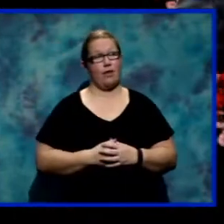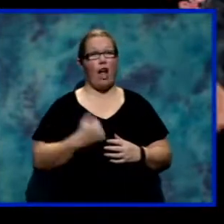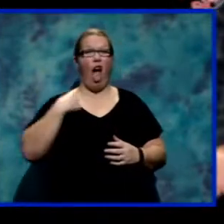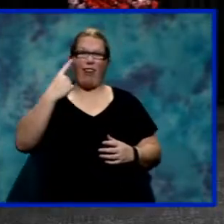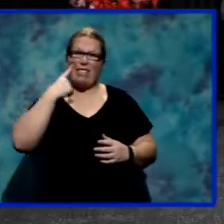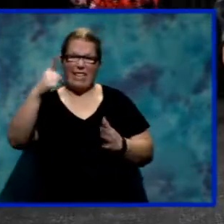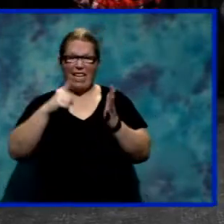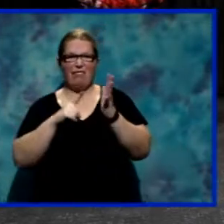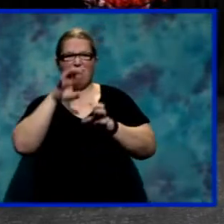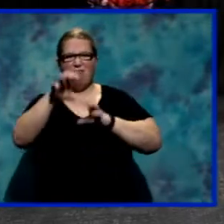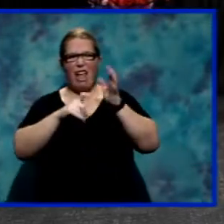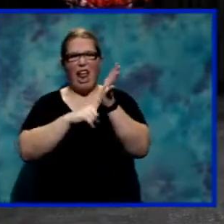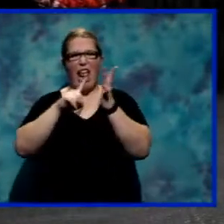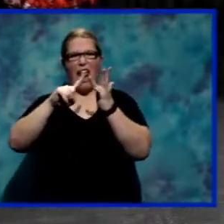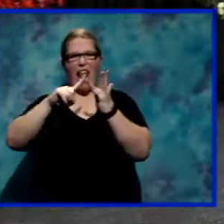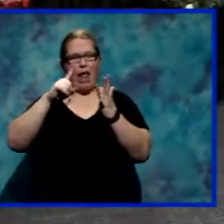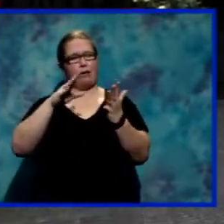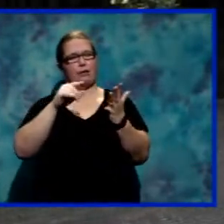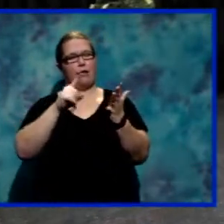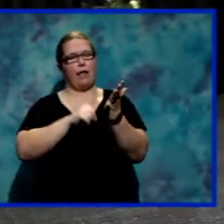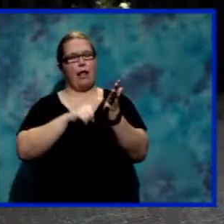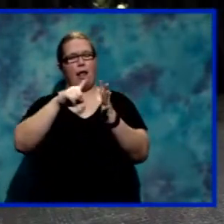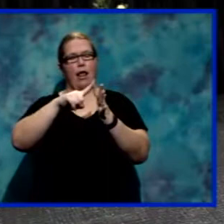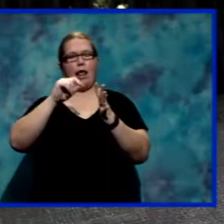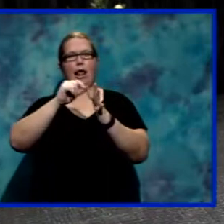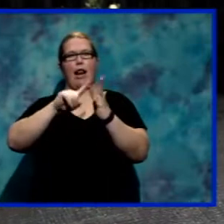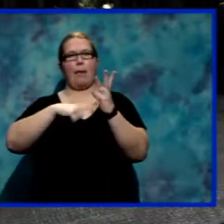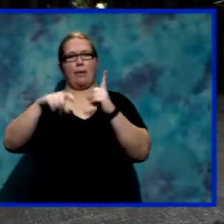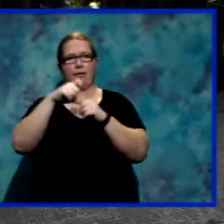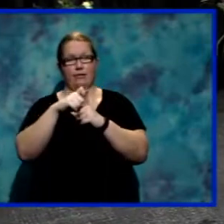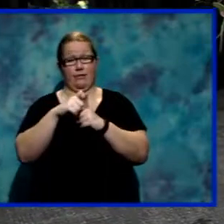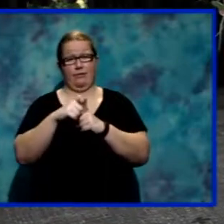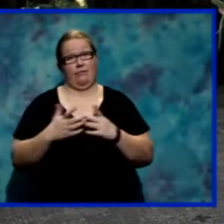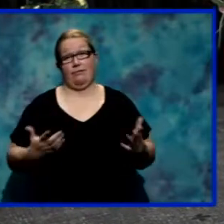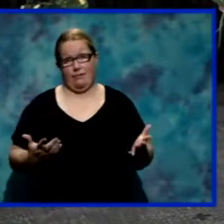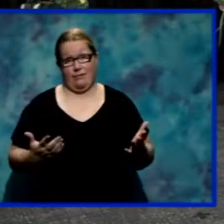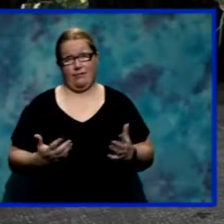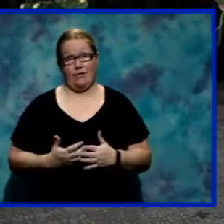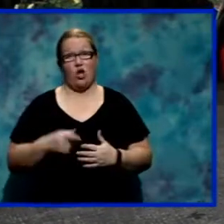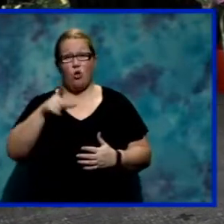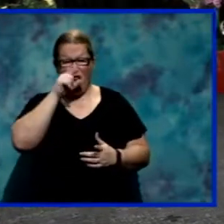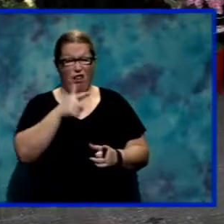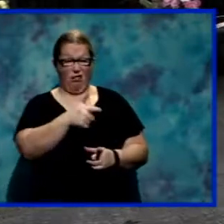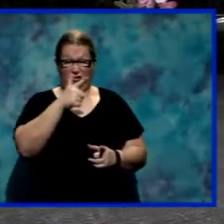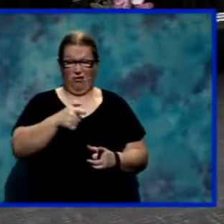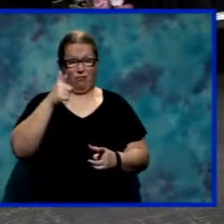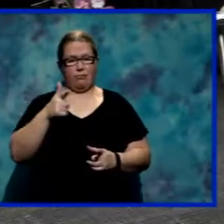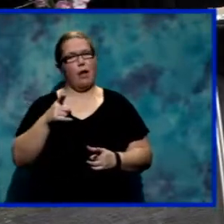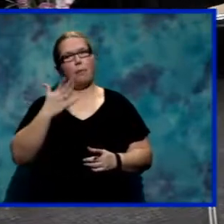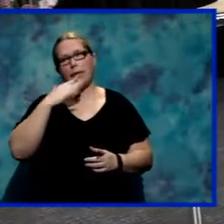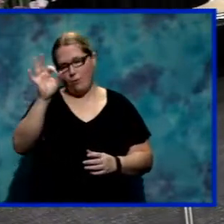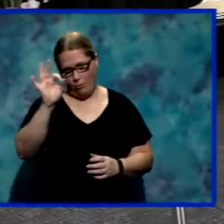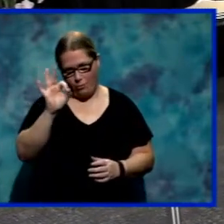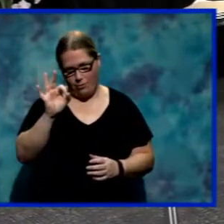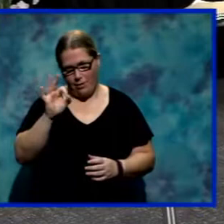leopards. They go shooting leopards sometimes on these hunting safaris in Africa. Guess what? You can shoot a leopard. Don't do it.